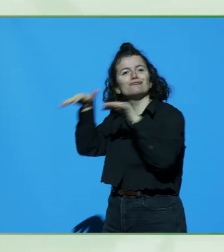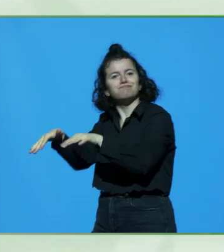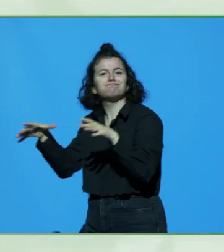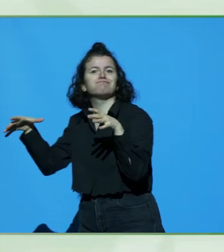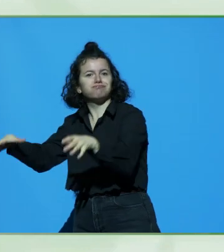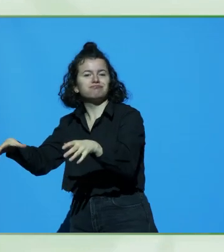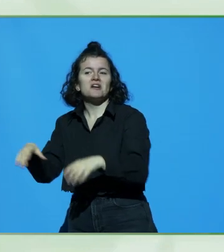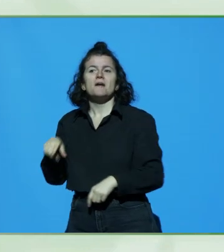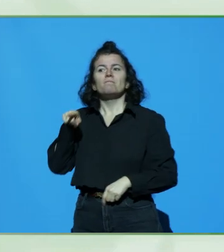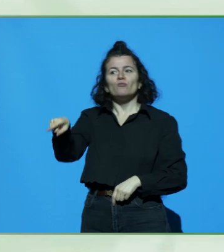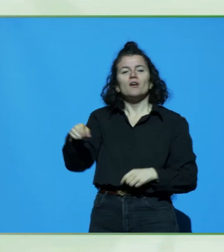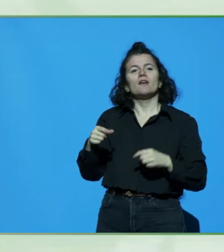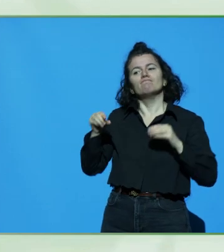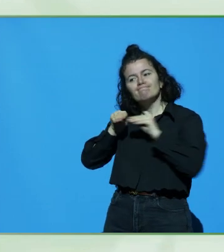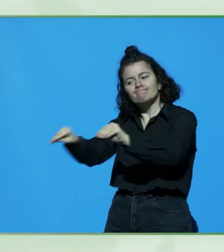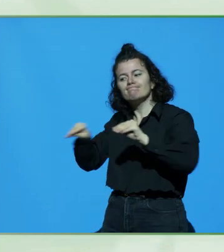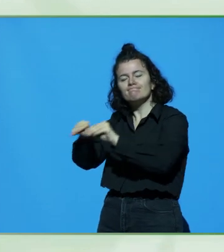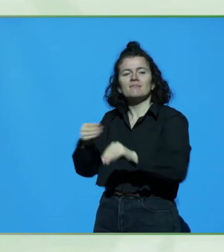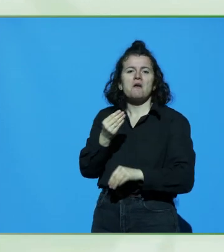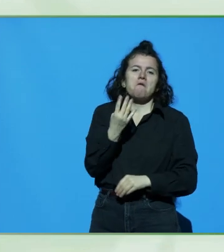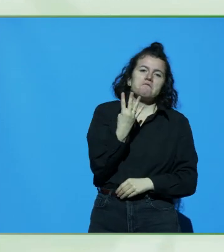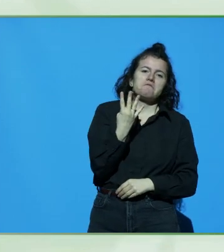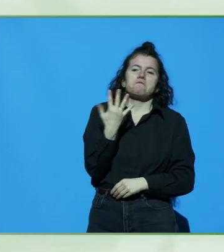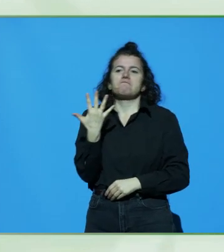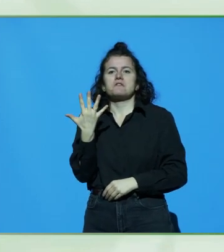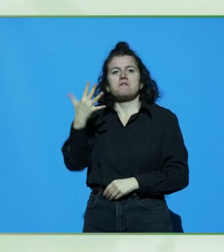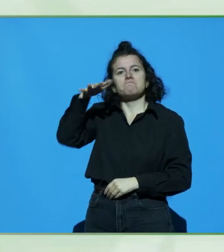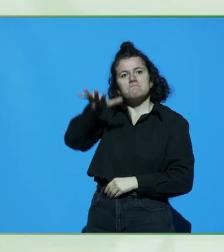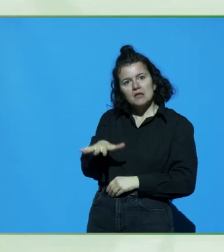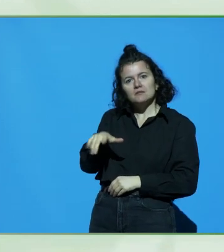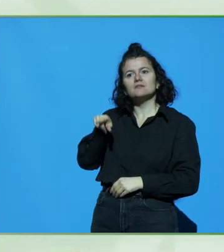5 months, trying to get some aspect of